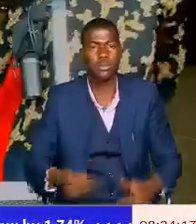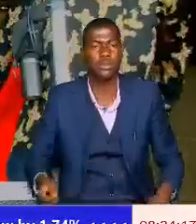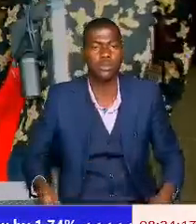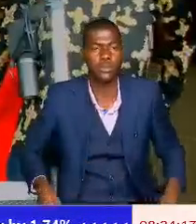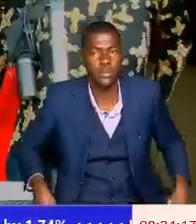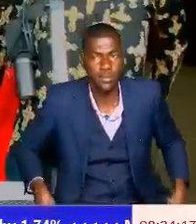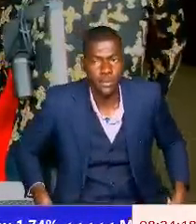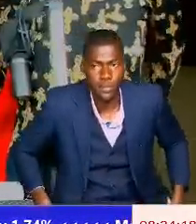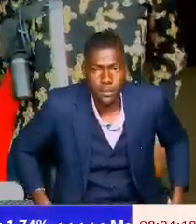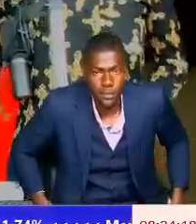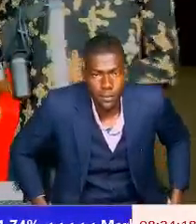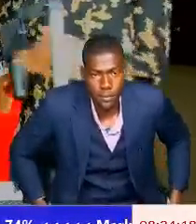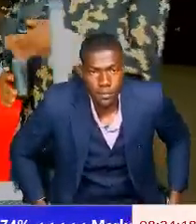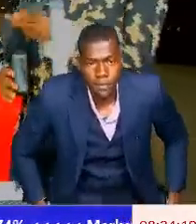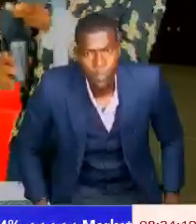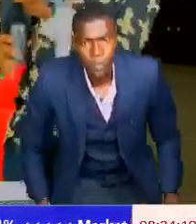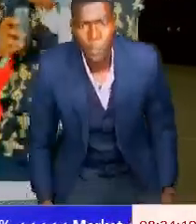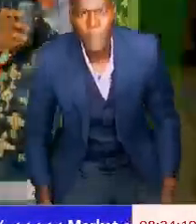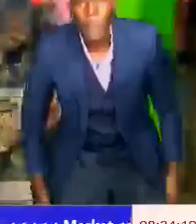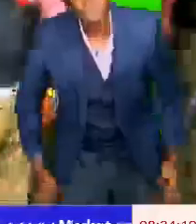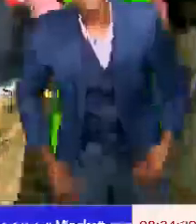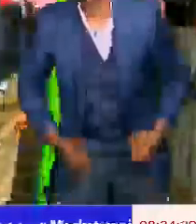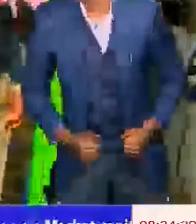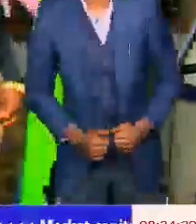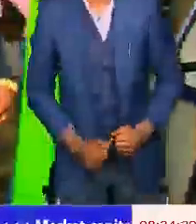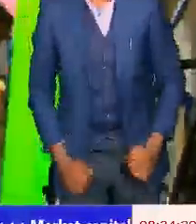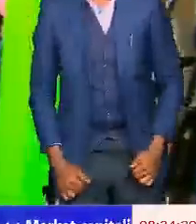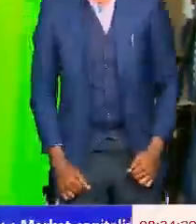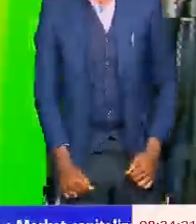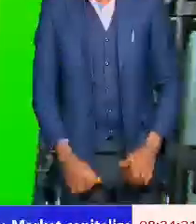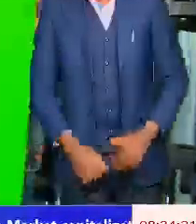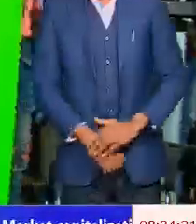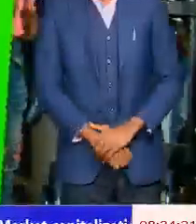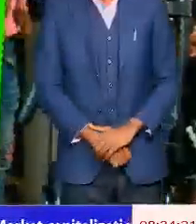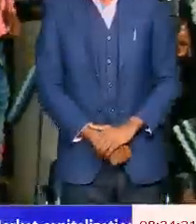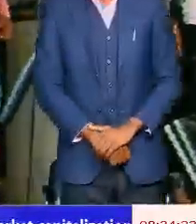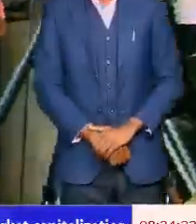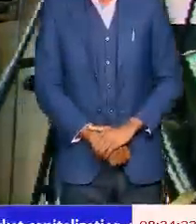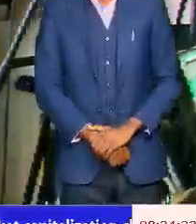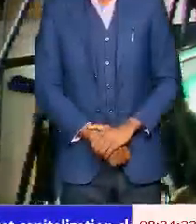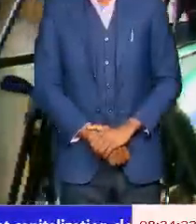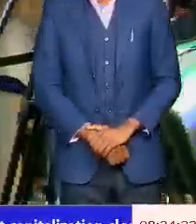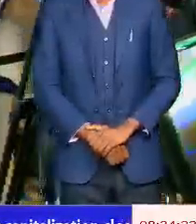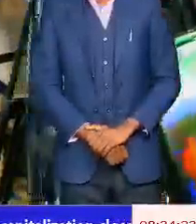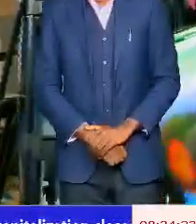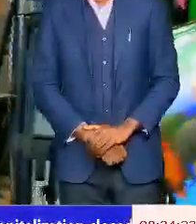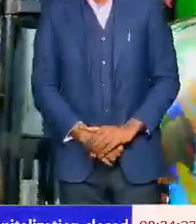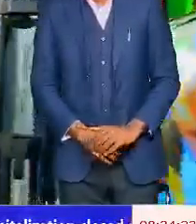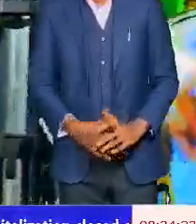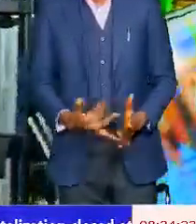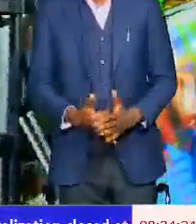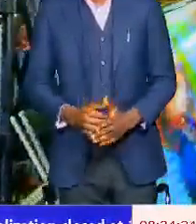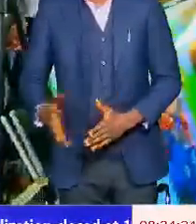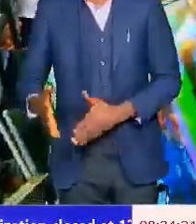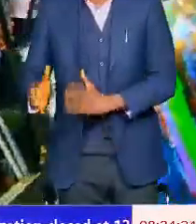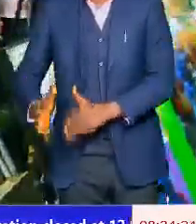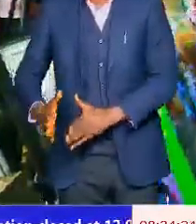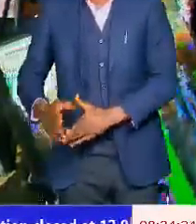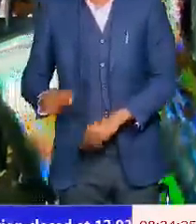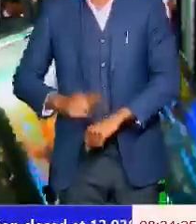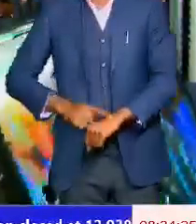The GOC 1D, when you see say people, This one, elders, so